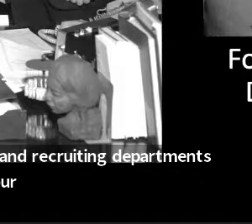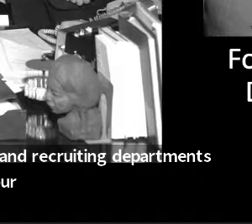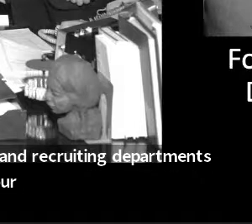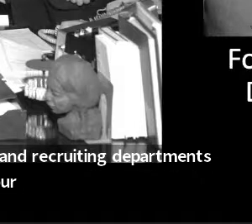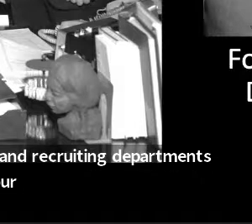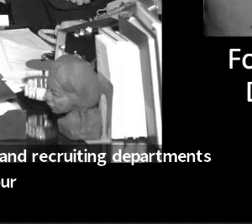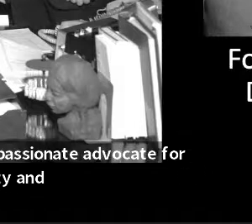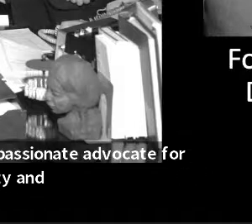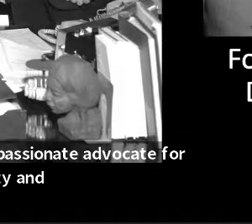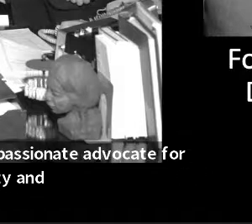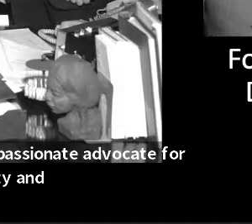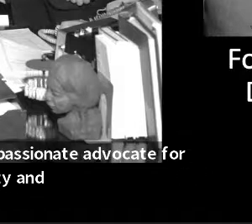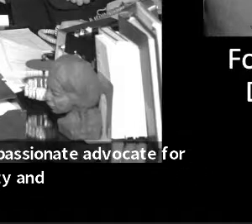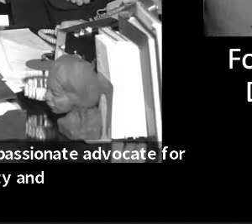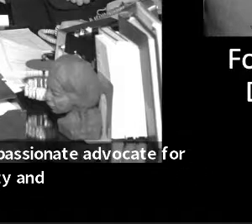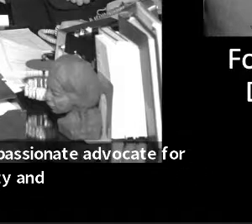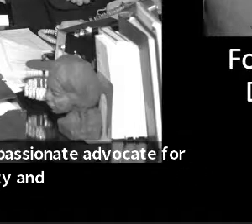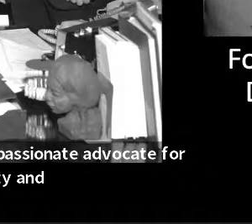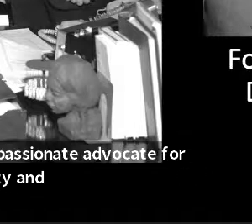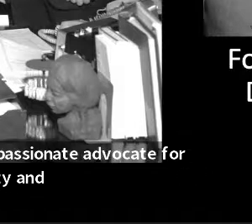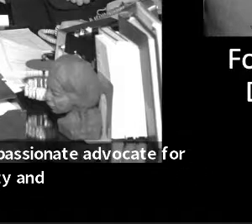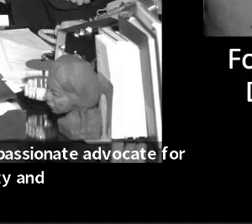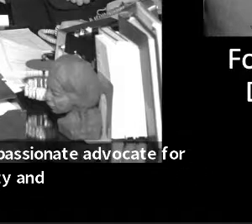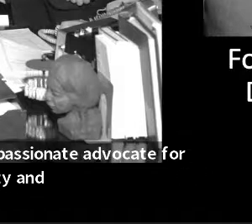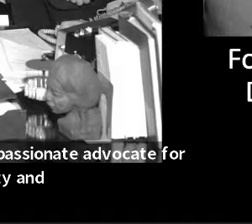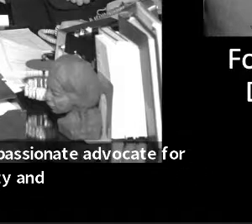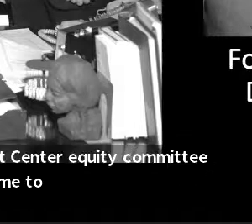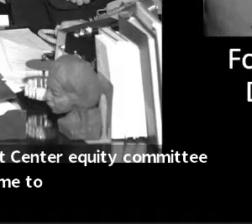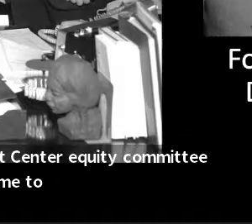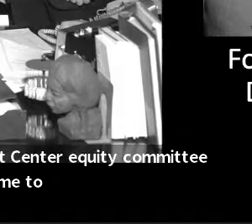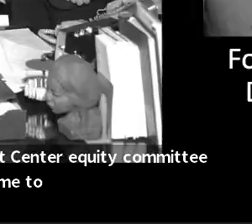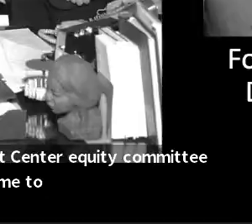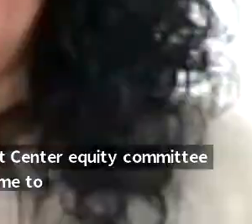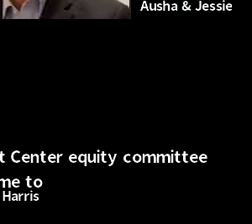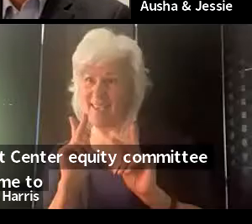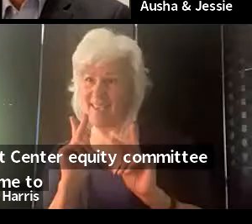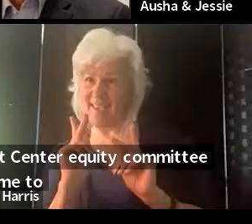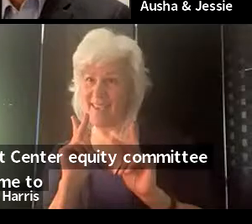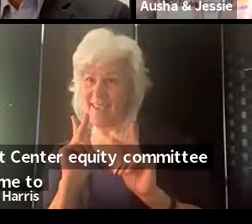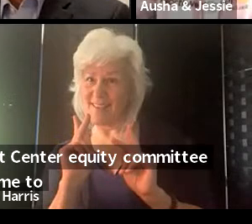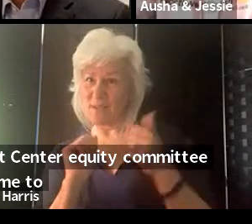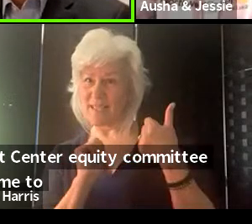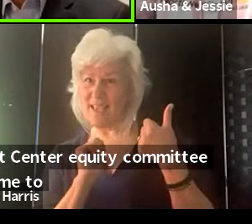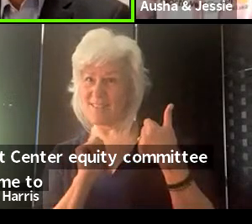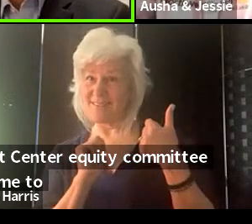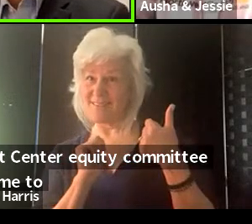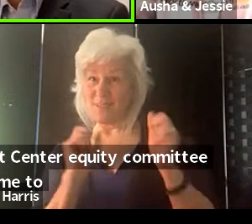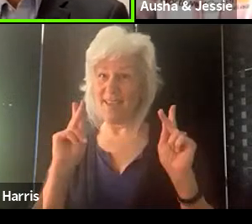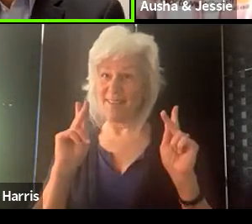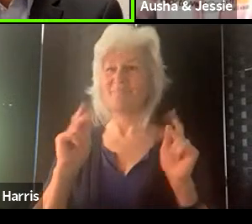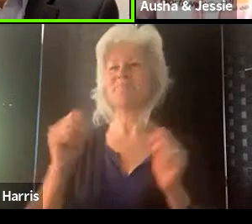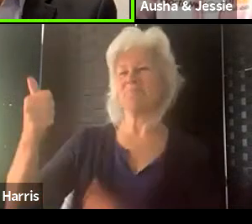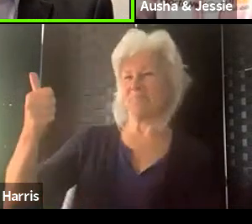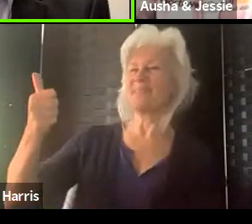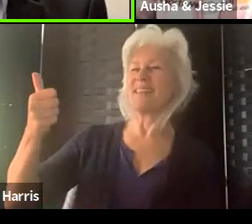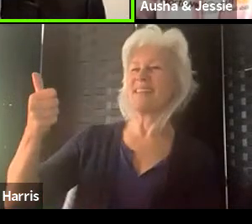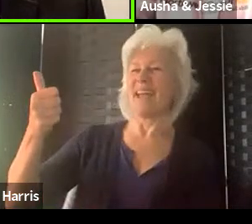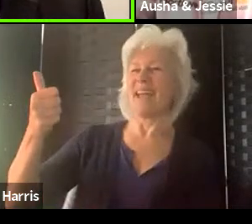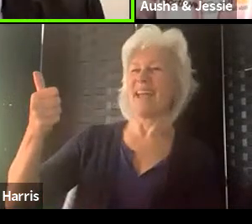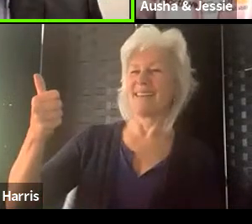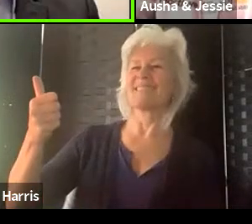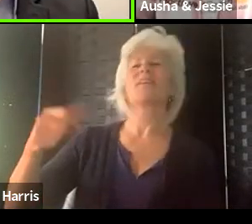Thank you, Gene. I hope everybody can hear me okay. Maybe Gene, give me a thumbs up. Do I sound okay? Yep, you're good. Okay,